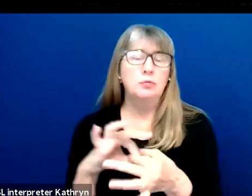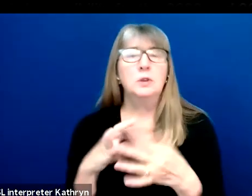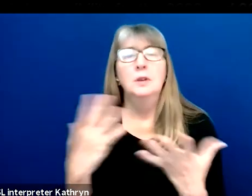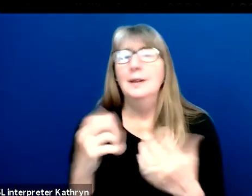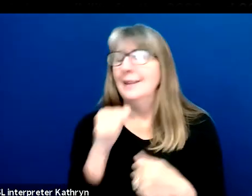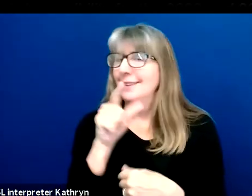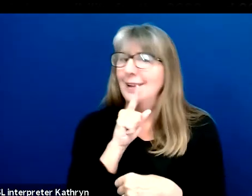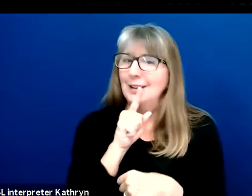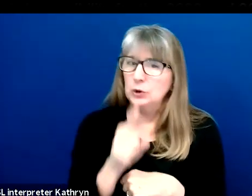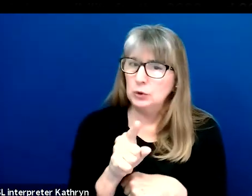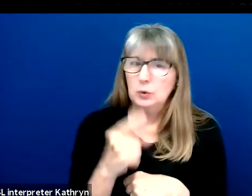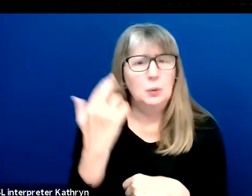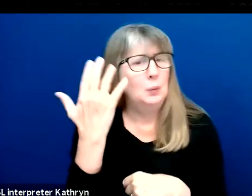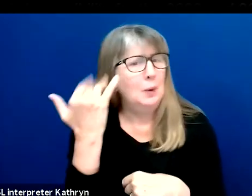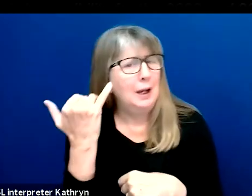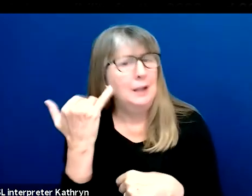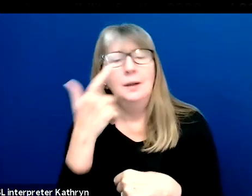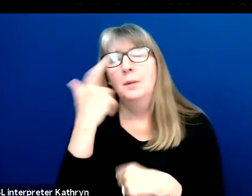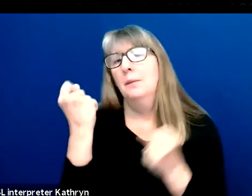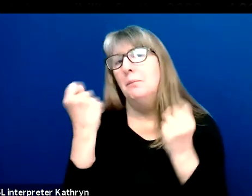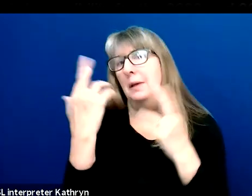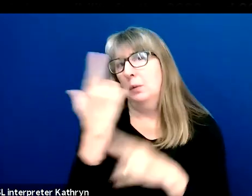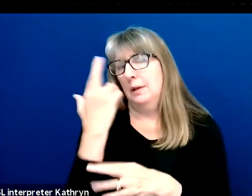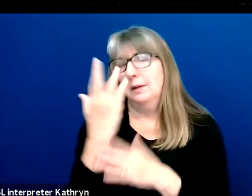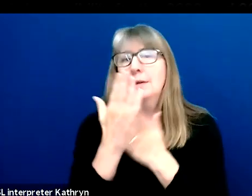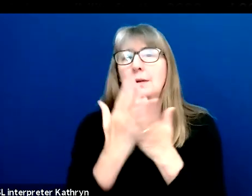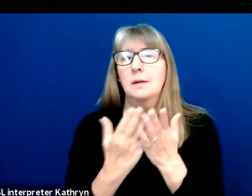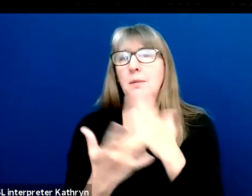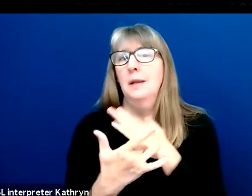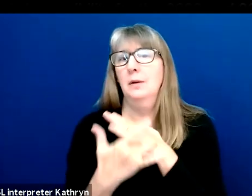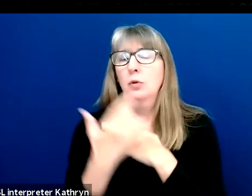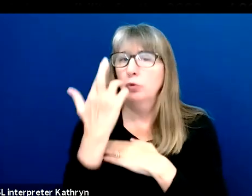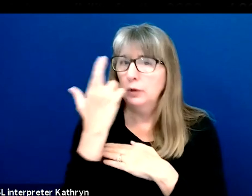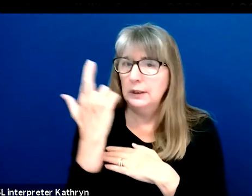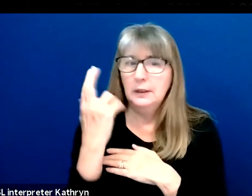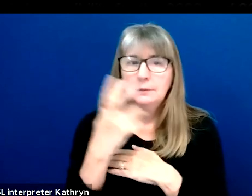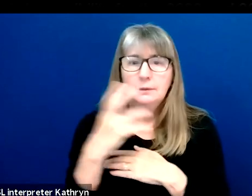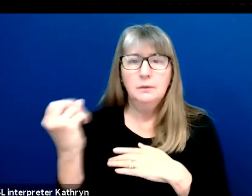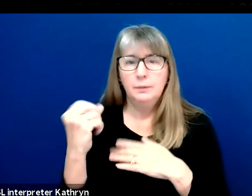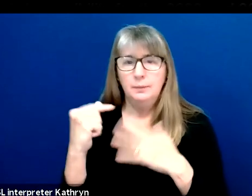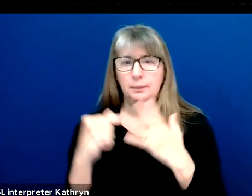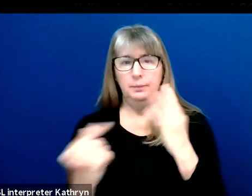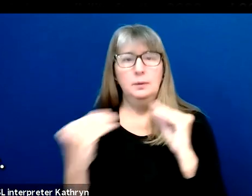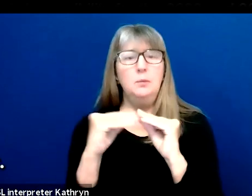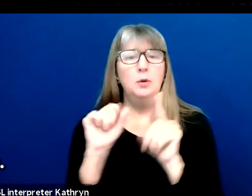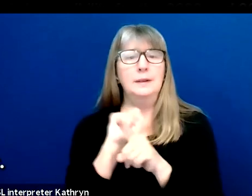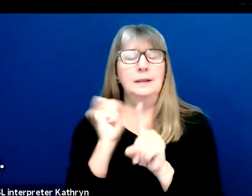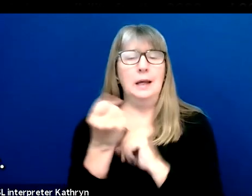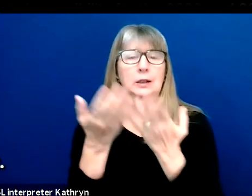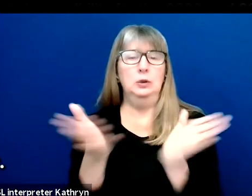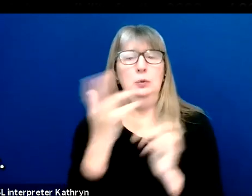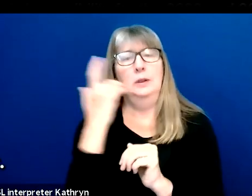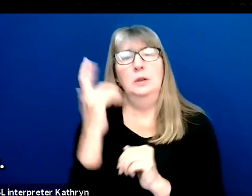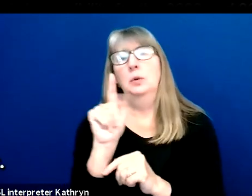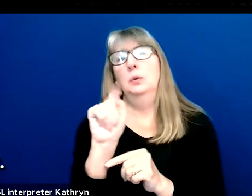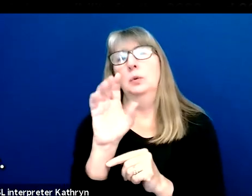true. And why not? And there are a number of reasons. There are some technical reasons and more sort of societal reasons. So tools aren't